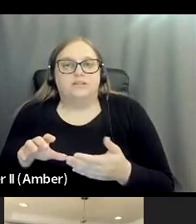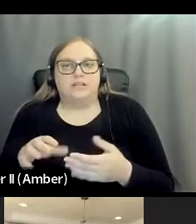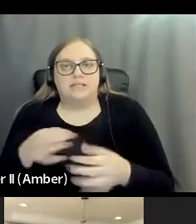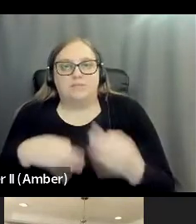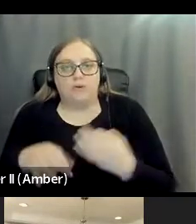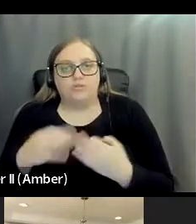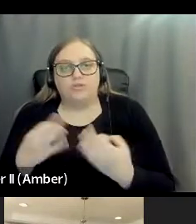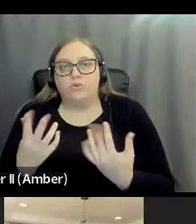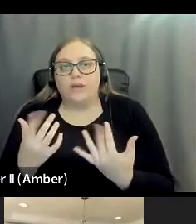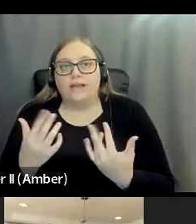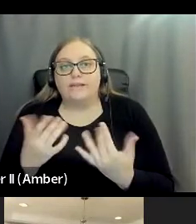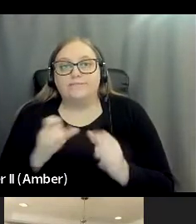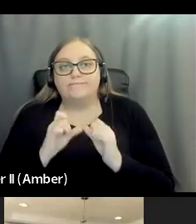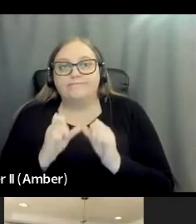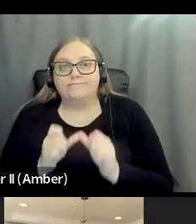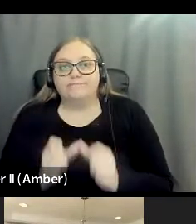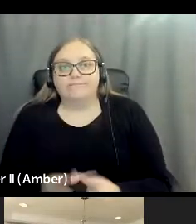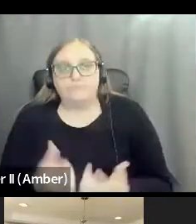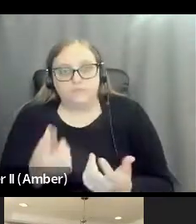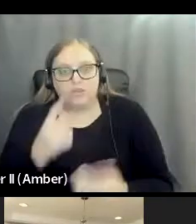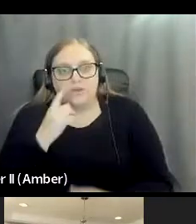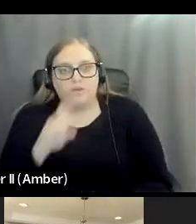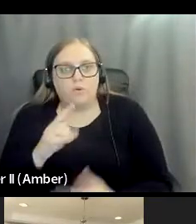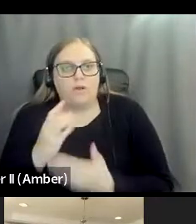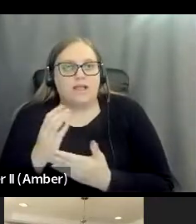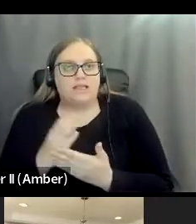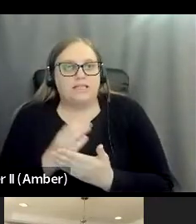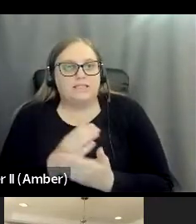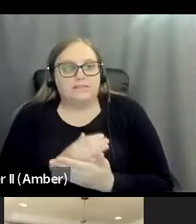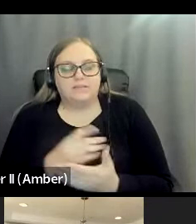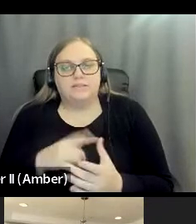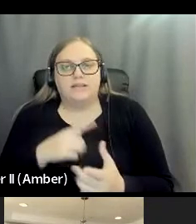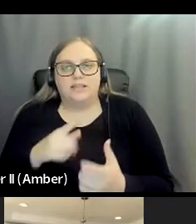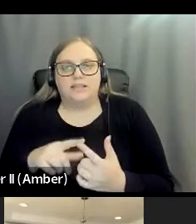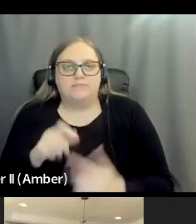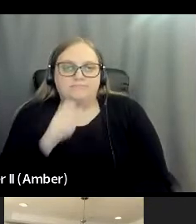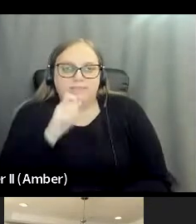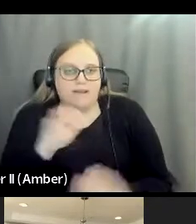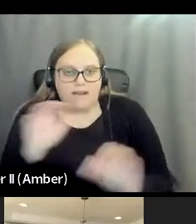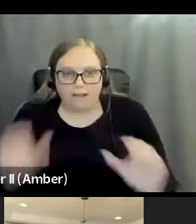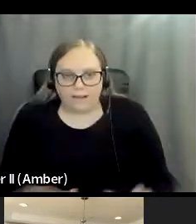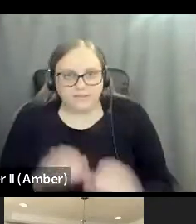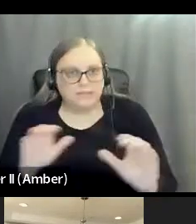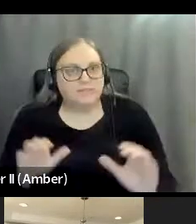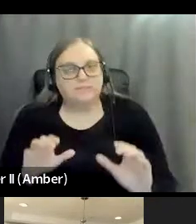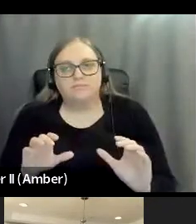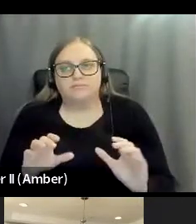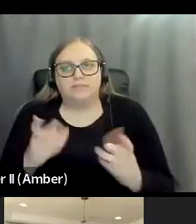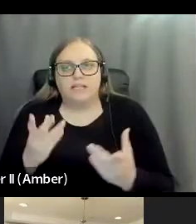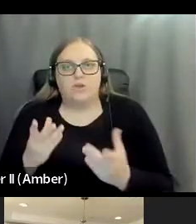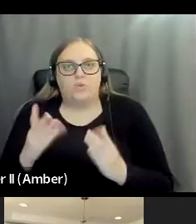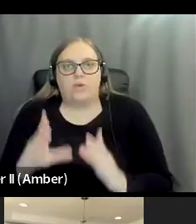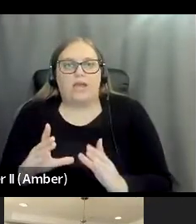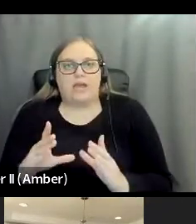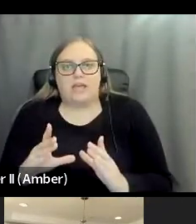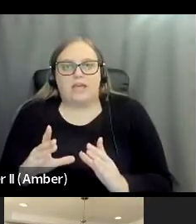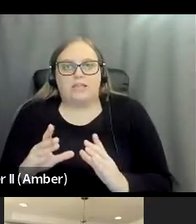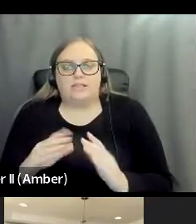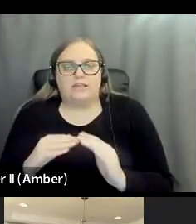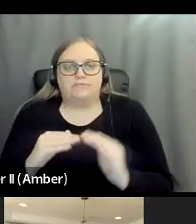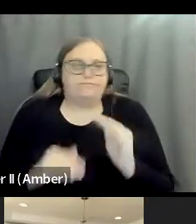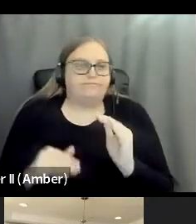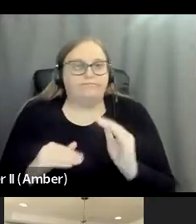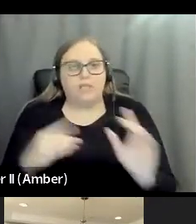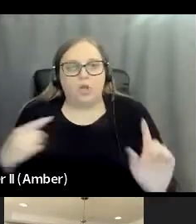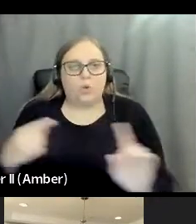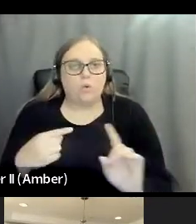waiting indefinitely for a list and not acting in a way that's, I think, going to undermine our